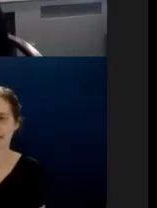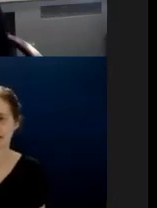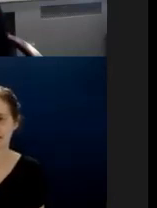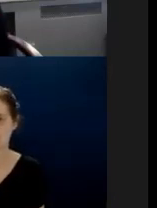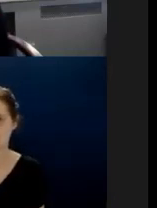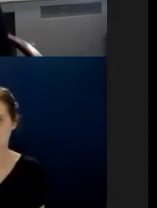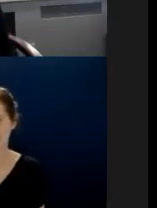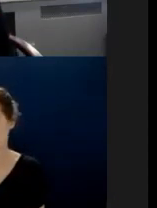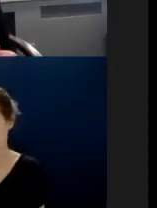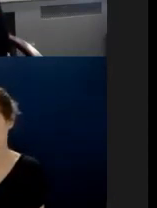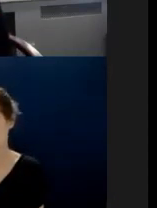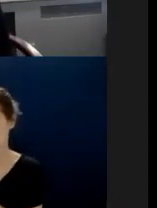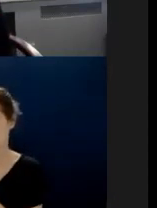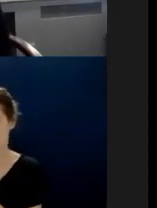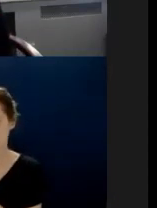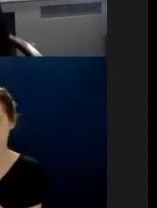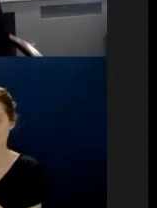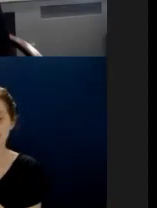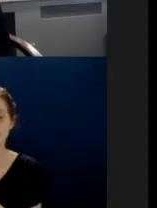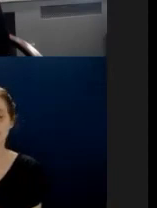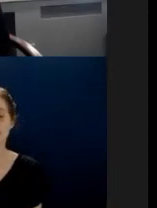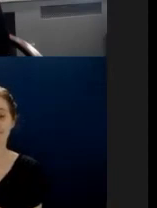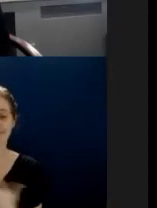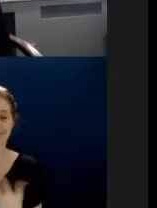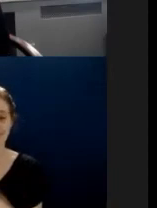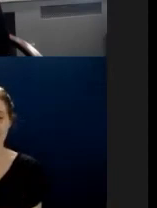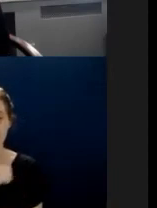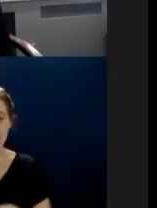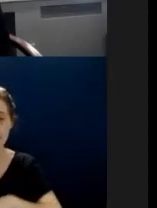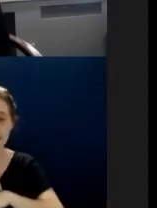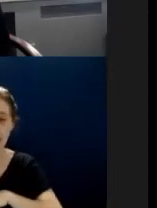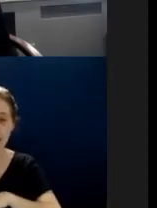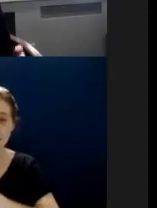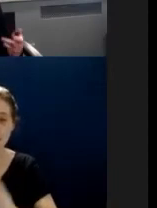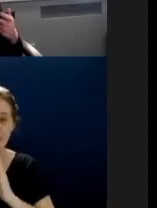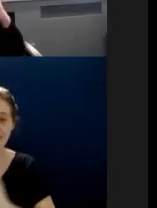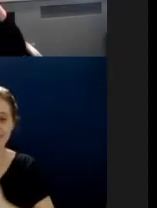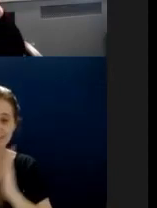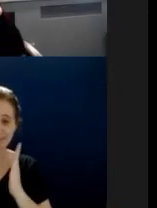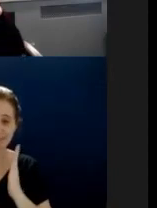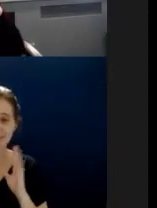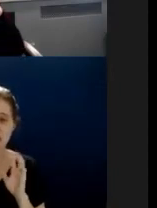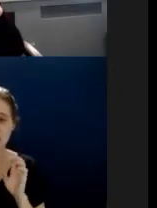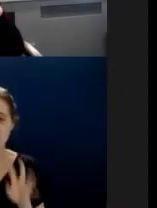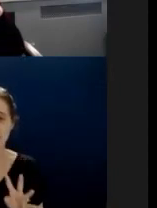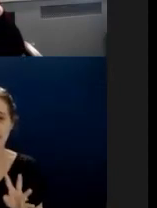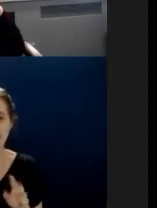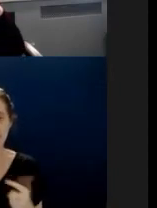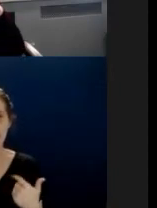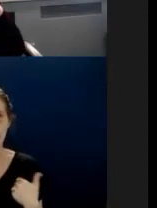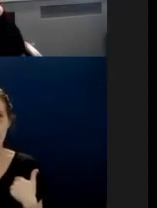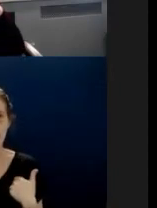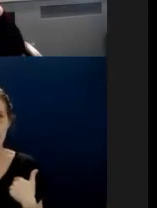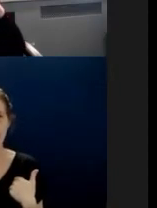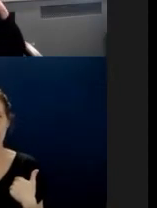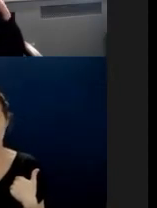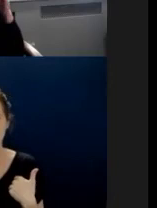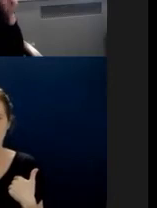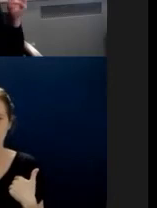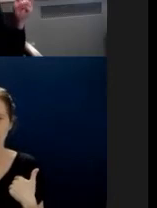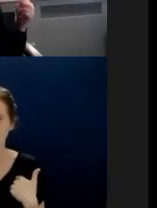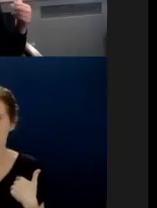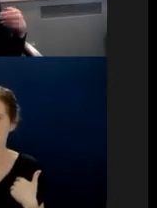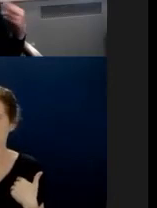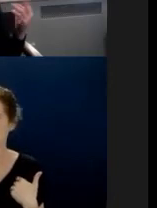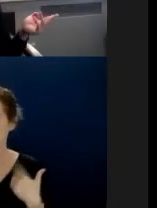out. In terms of an estimate for how much time it will take to complete the survey, when I've done them in the field, have